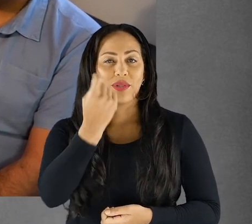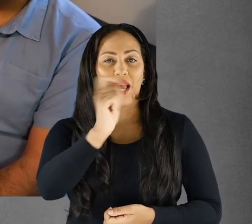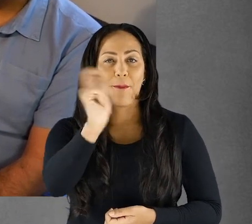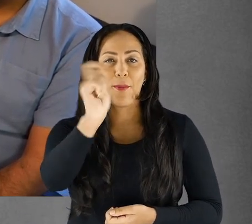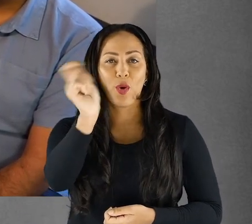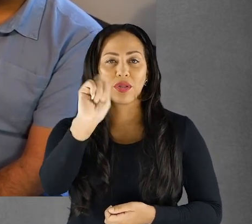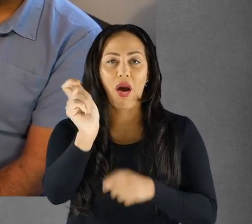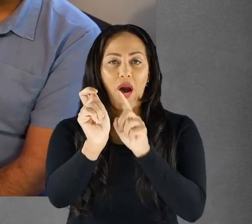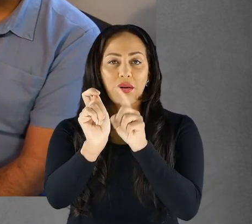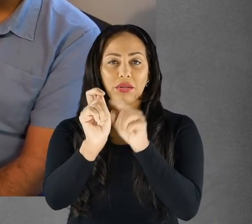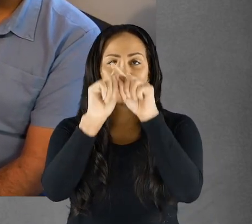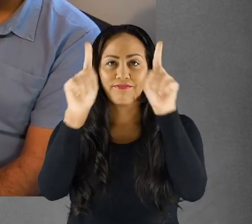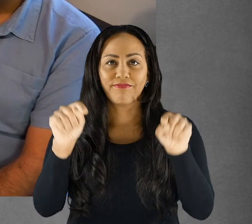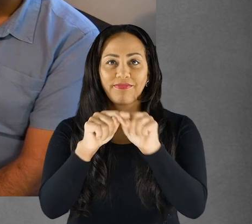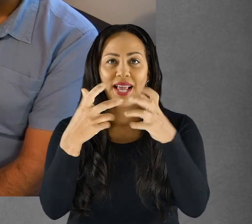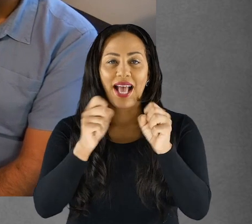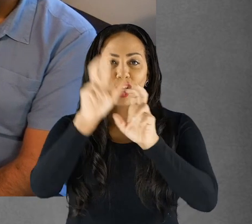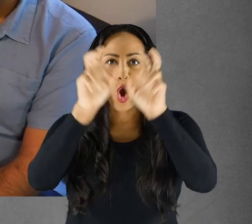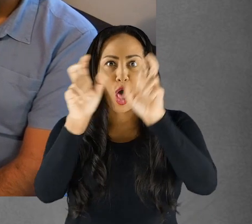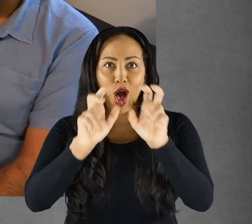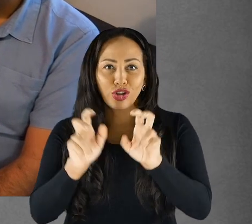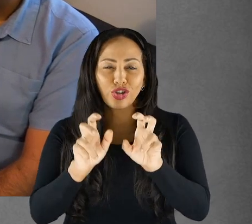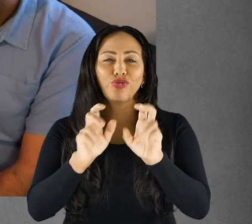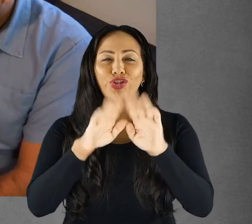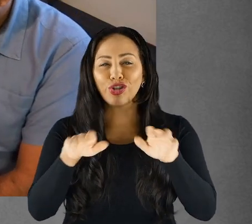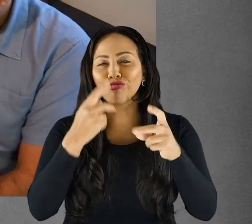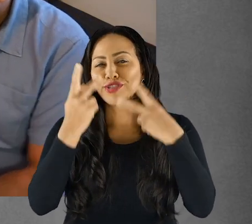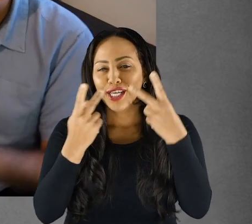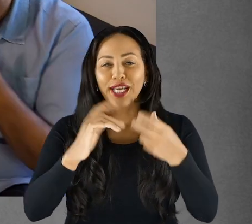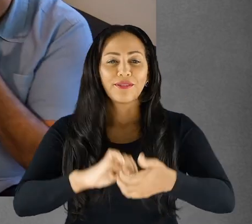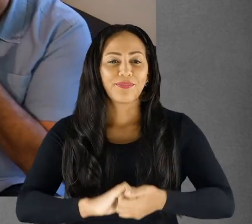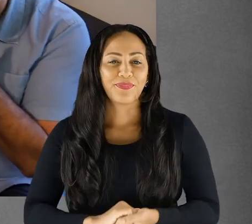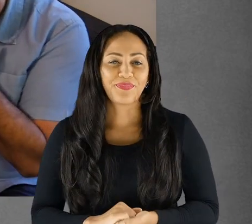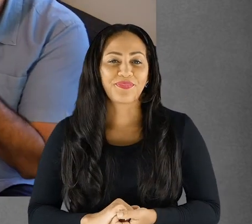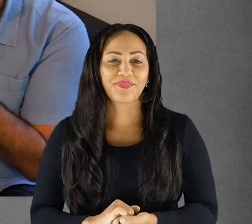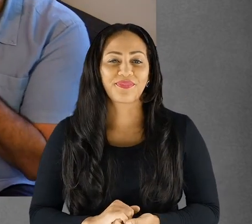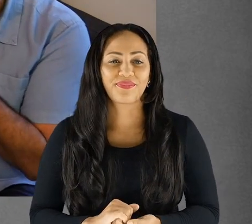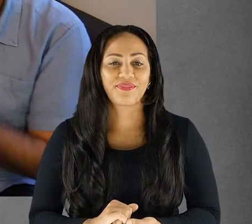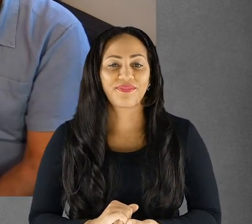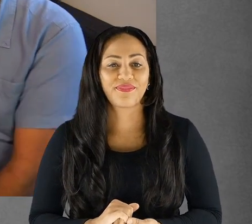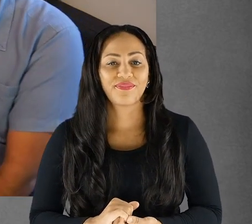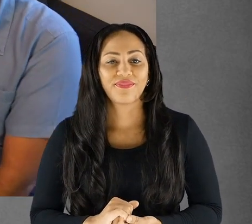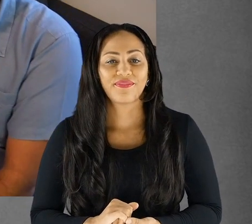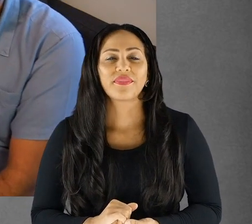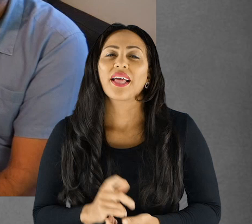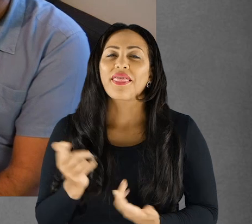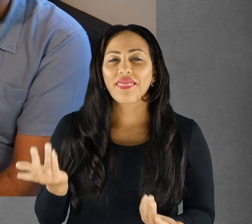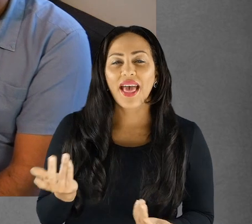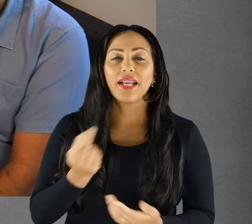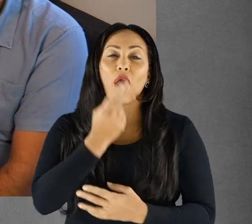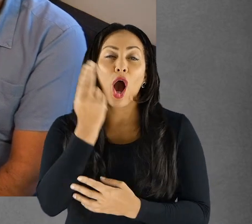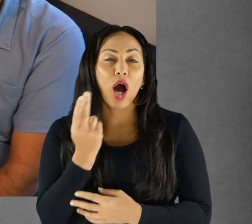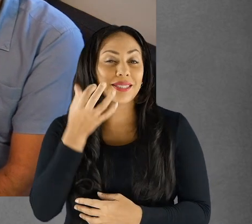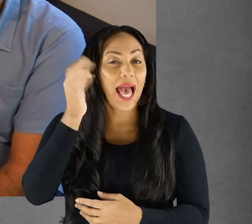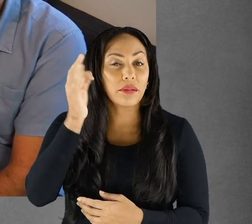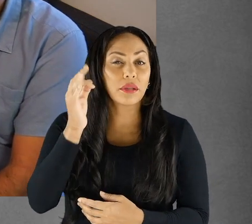like a little collage of children singing sounds of the song. And then with, you know, like Arts Council coming